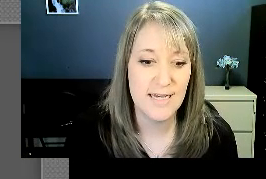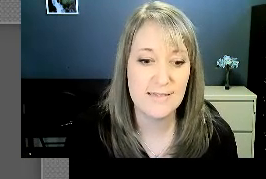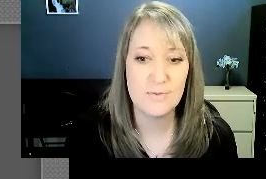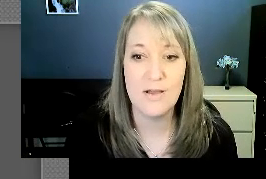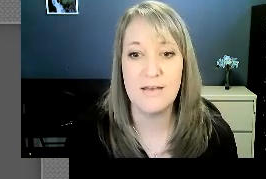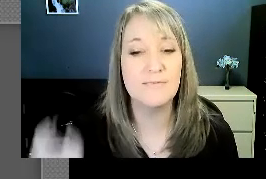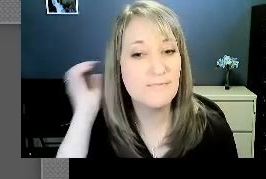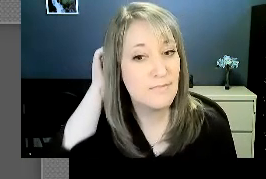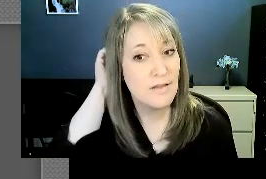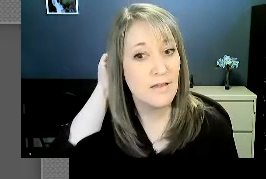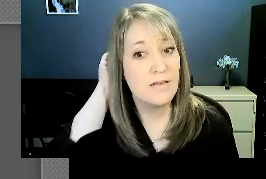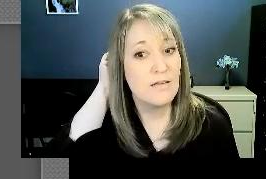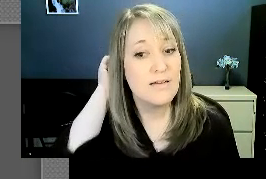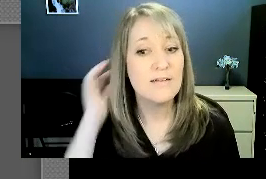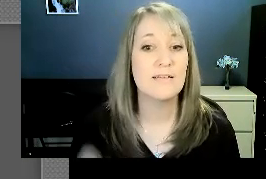All right, next one.